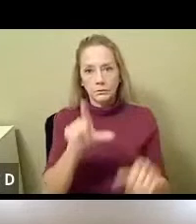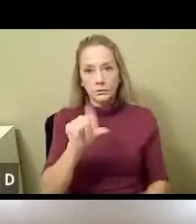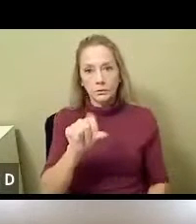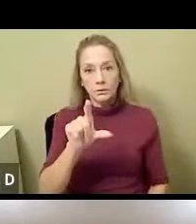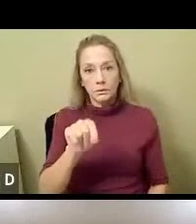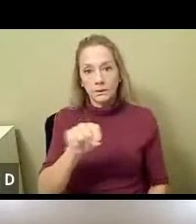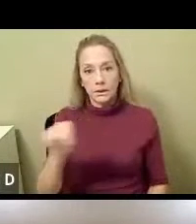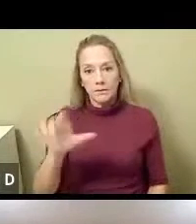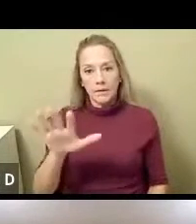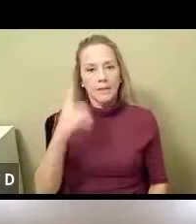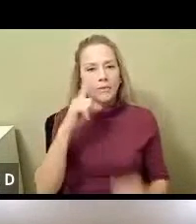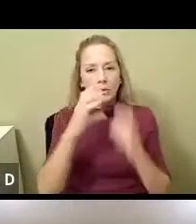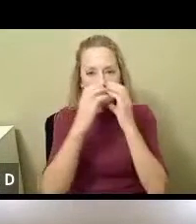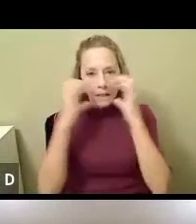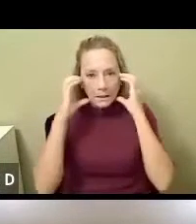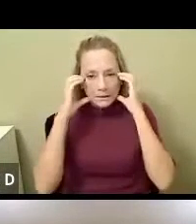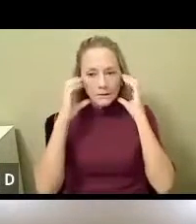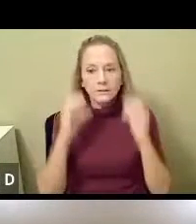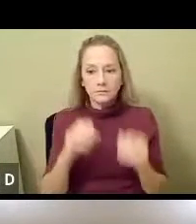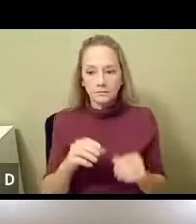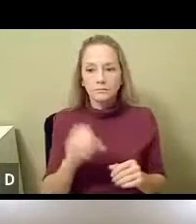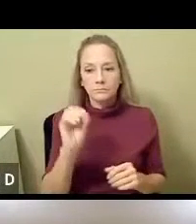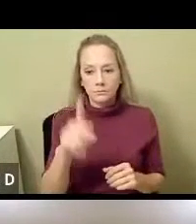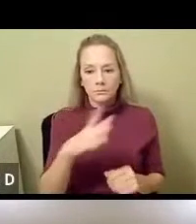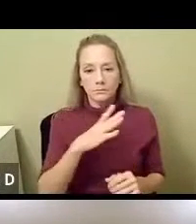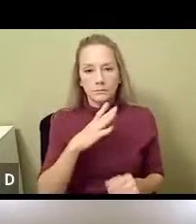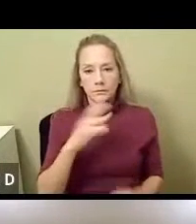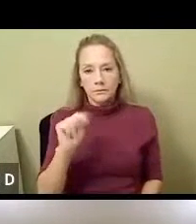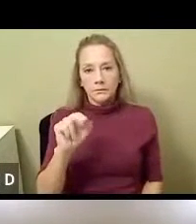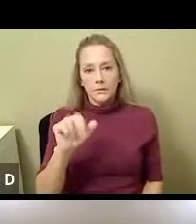Thank you. This is Narda Capitelli. We're taking a vote.